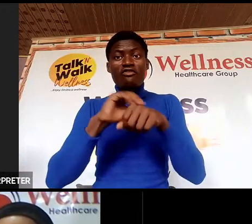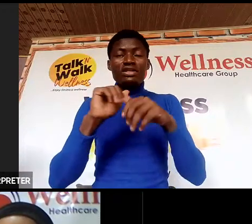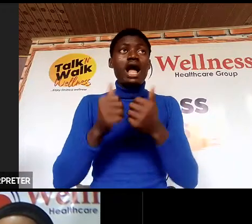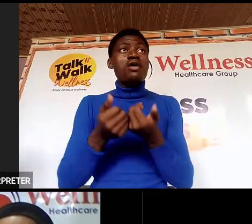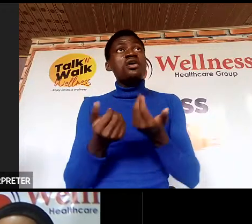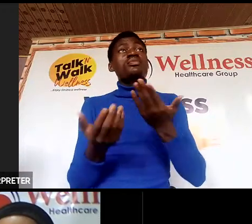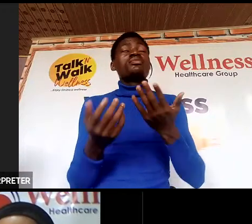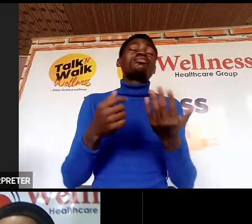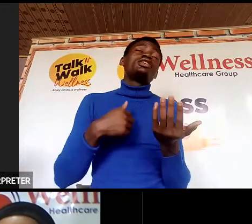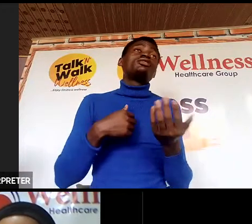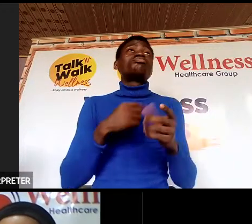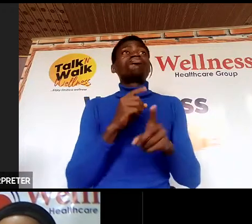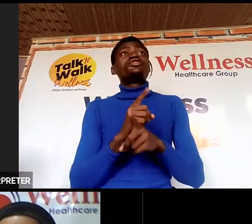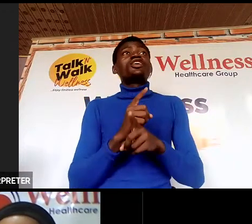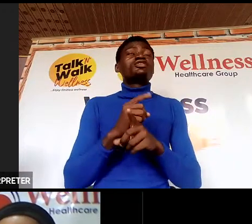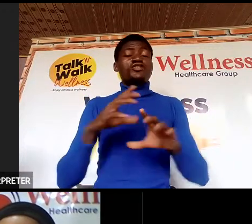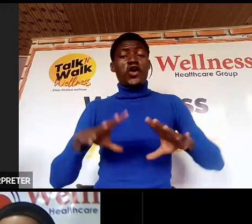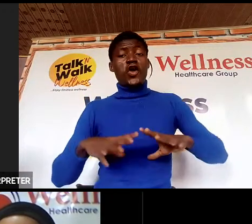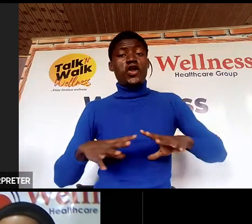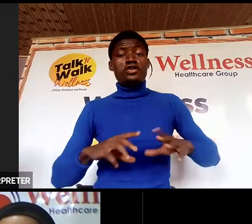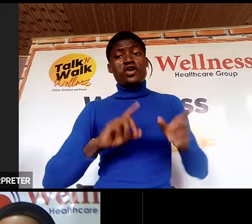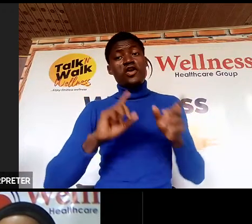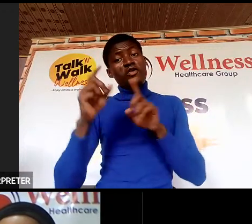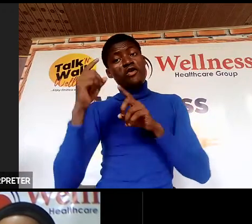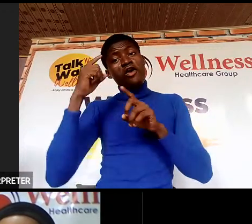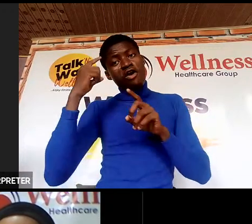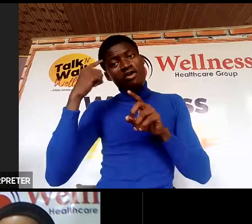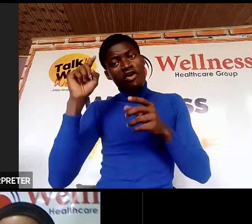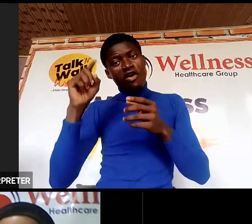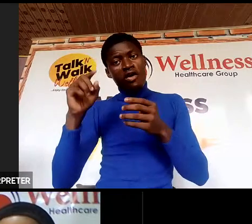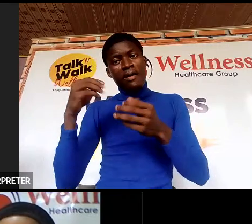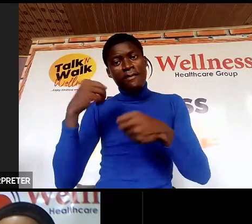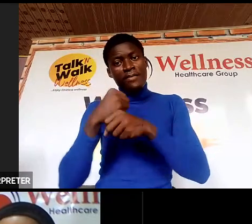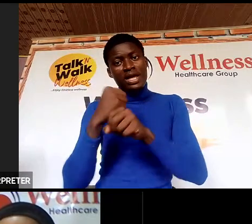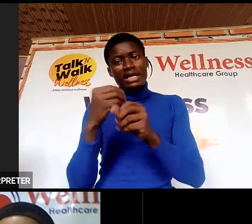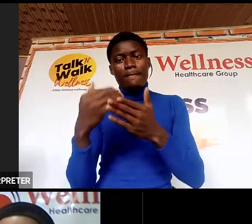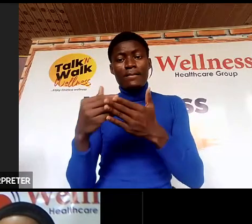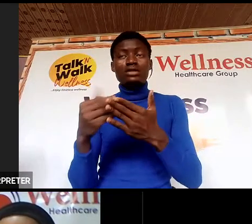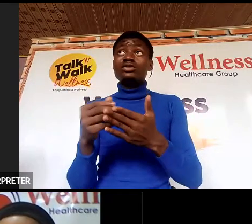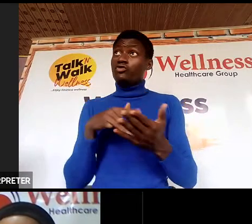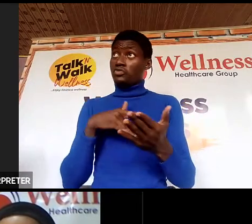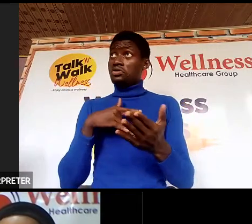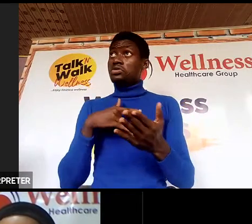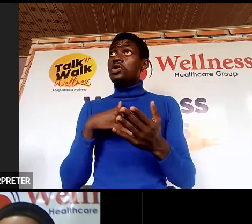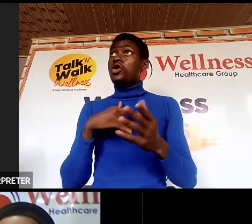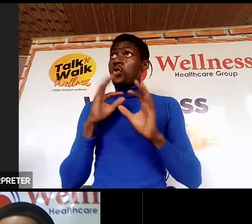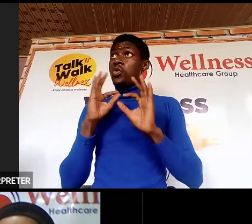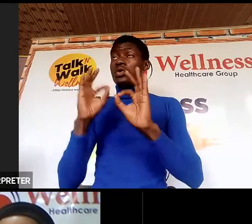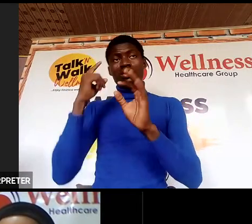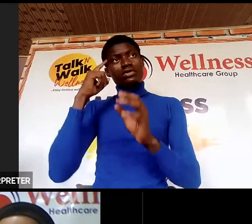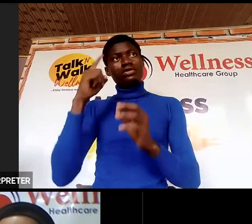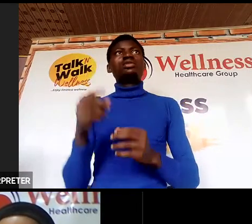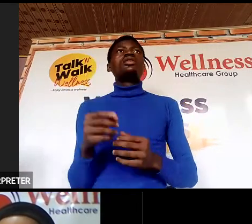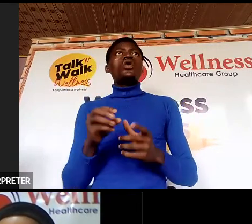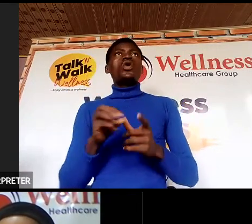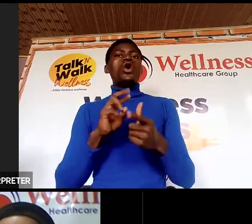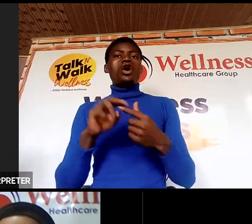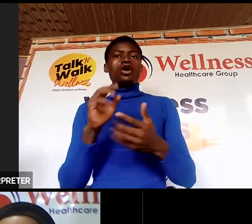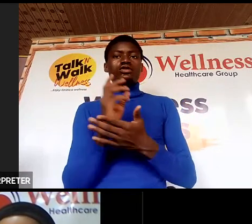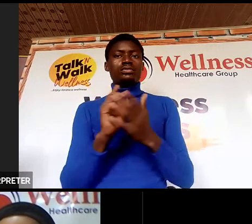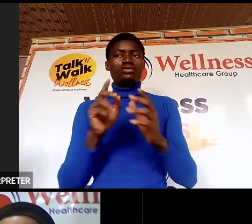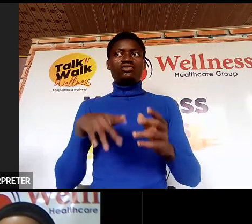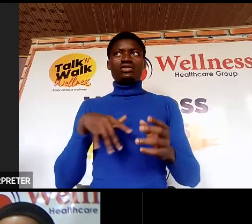If you are one that that I'm not really, if I do this risk, I will not be able to sleep at night, you can go ahead. I know some people